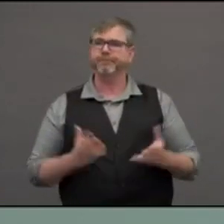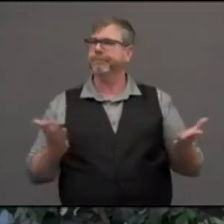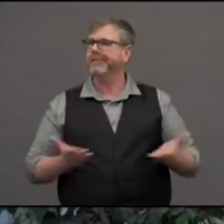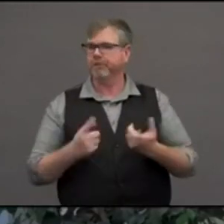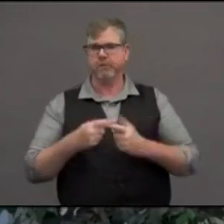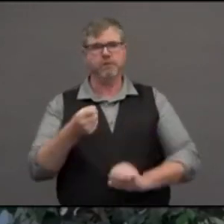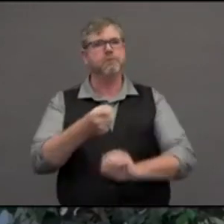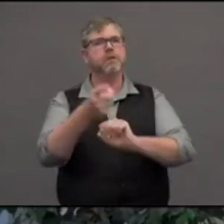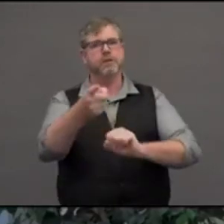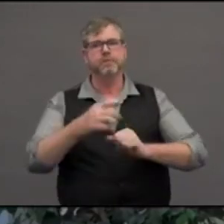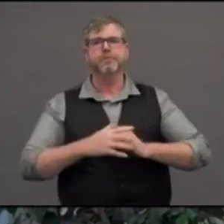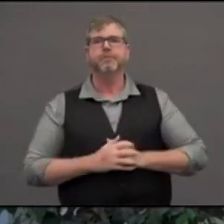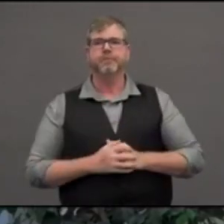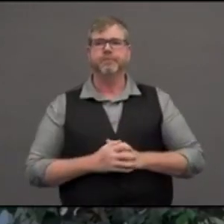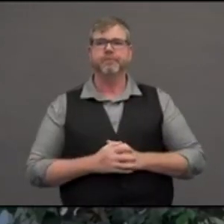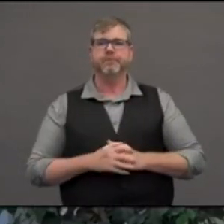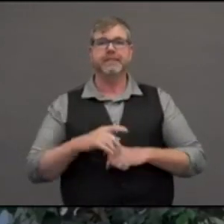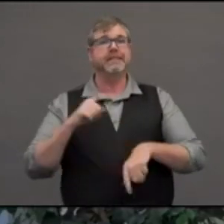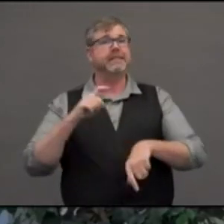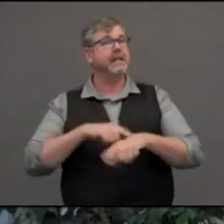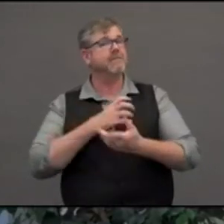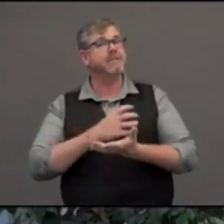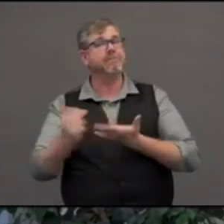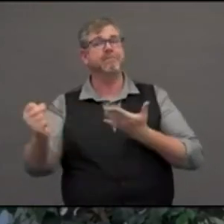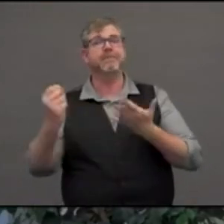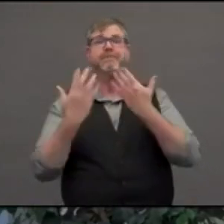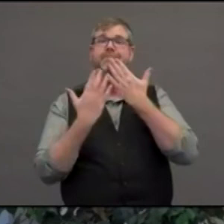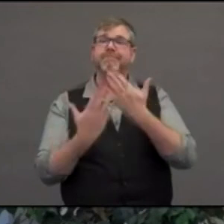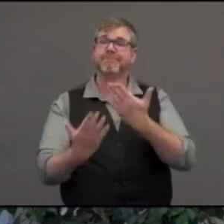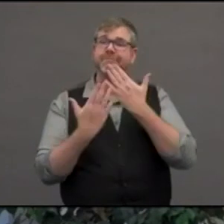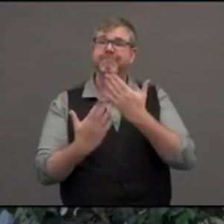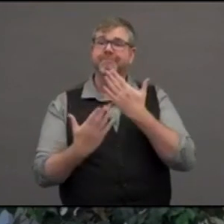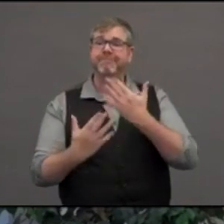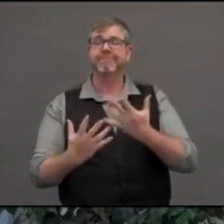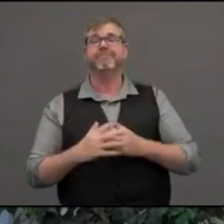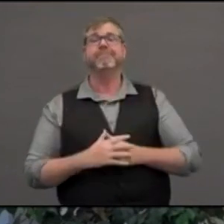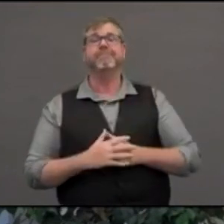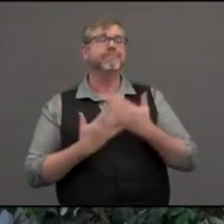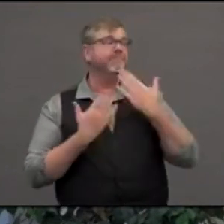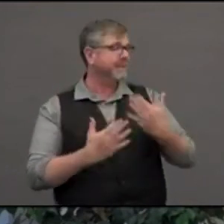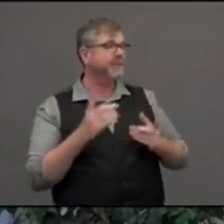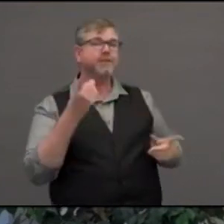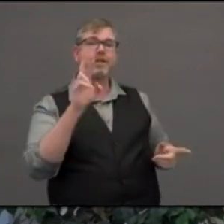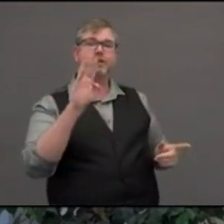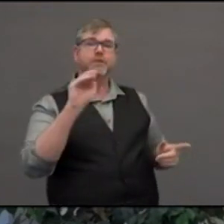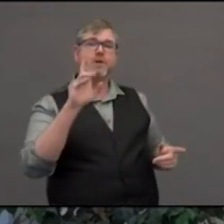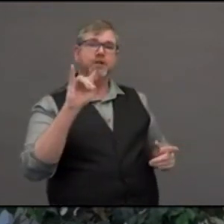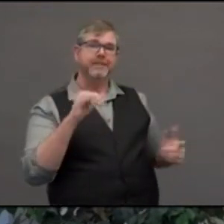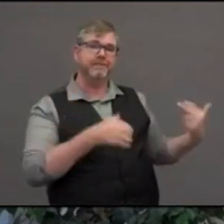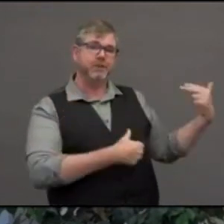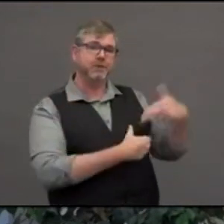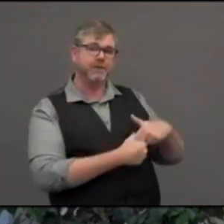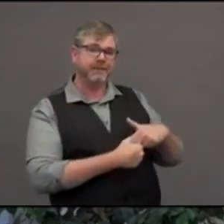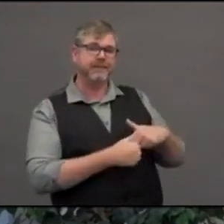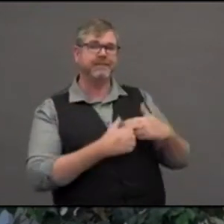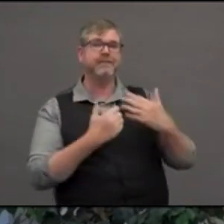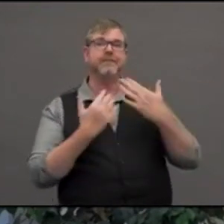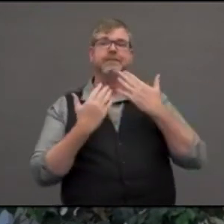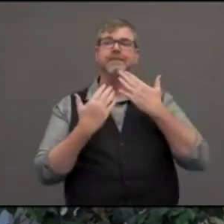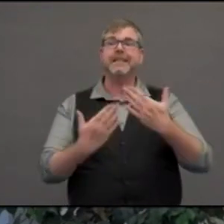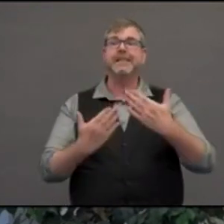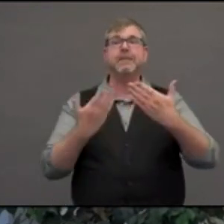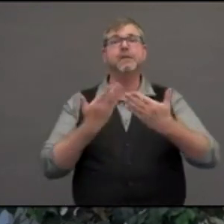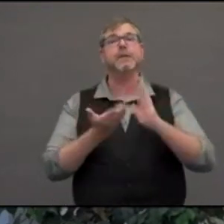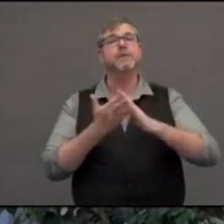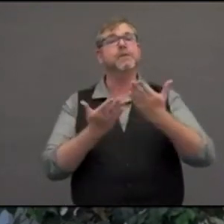we have today. Thank you so much. Thank you, Dr. Marty, for all that you've been doing. Thank you, community out there.